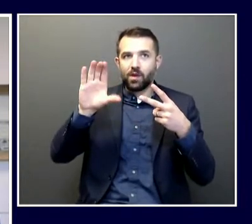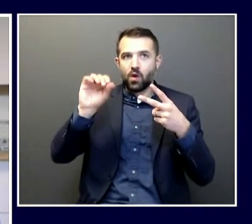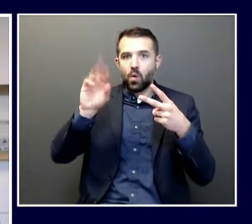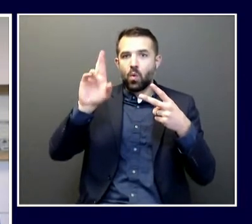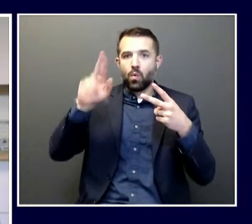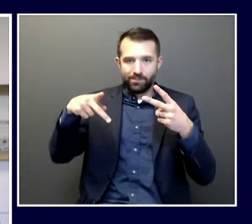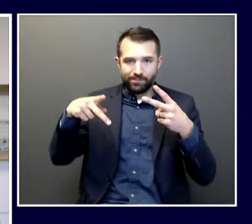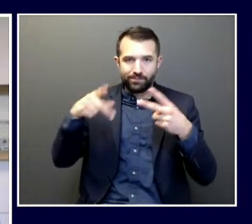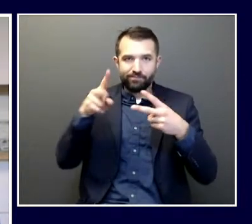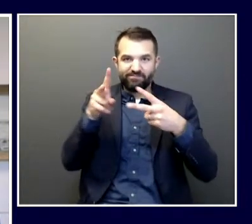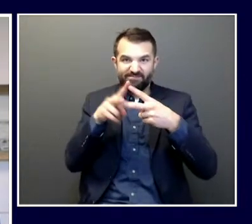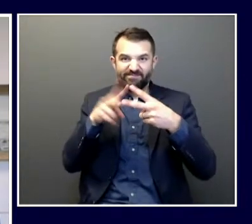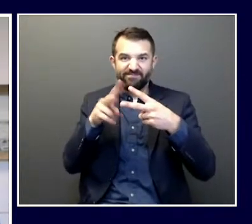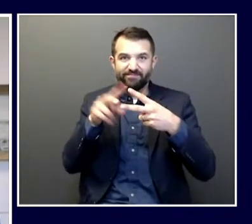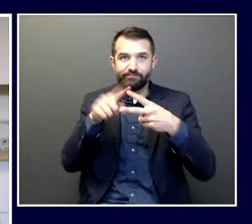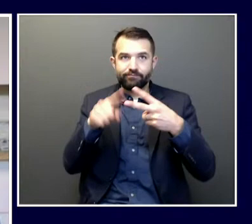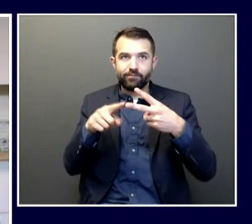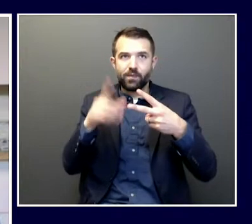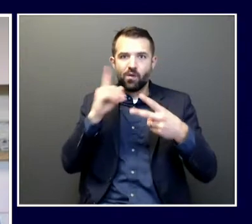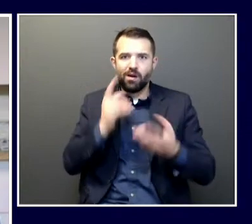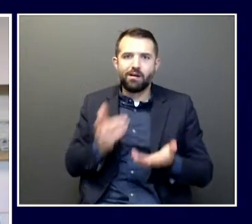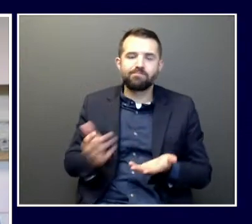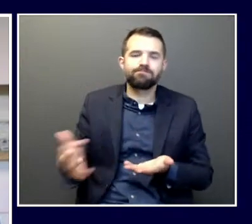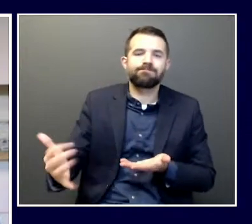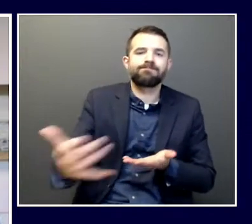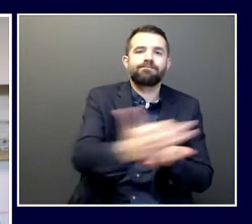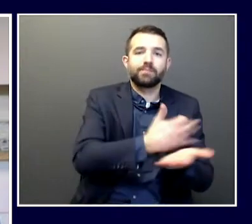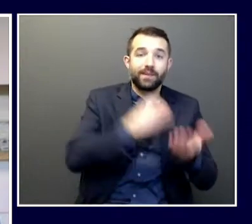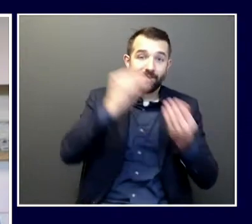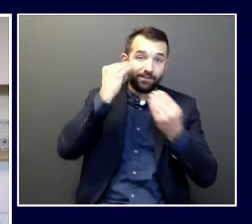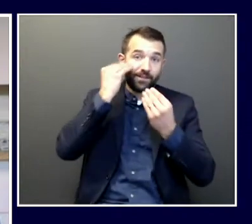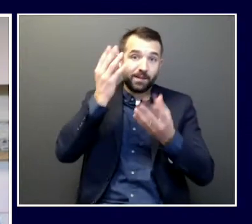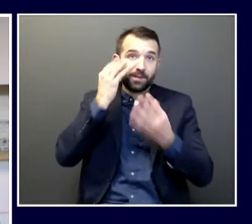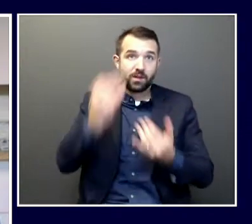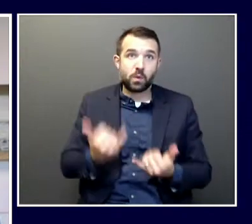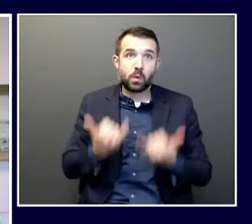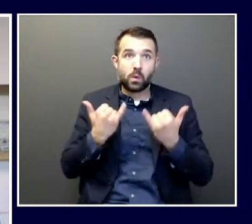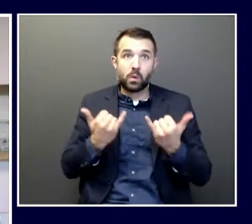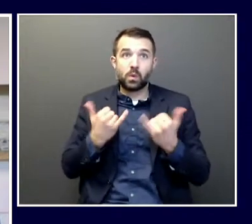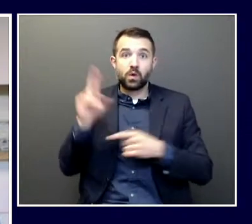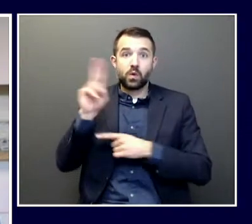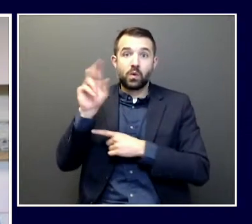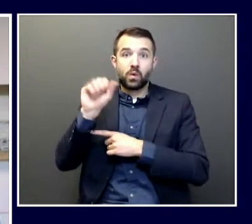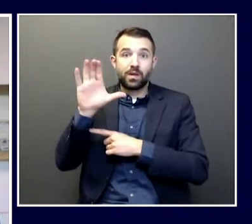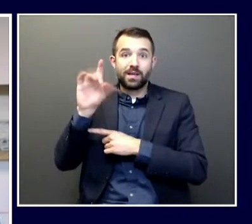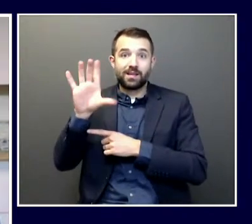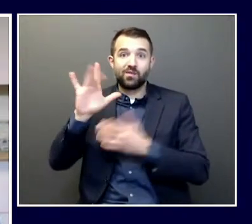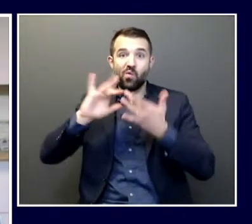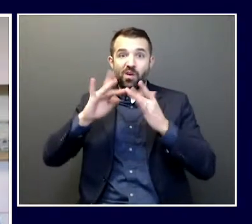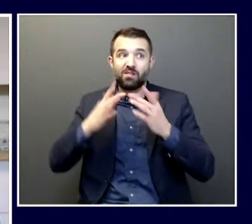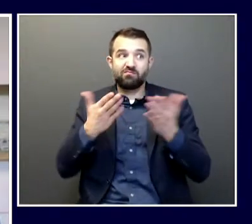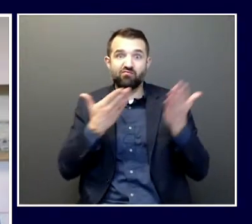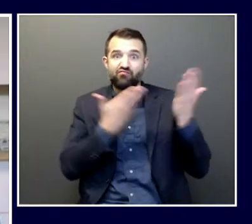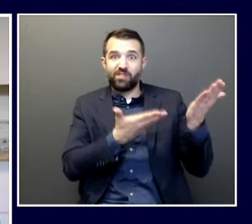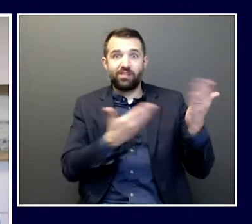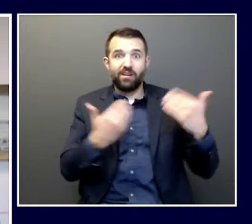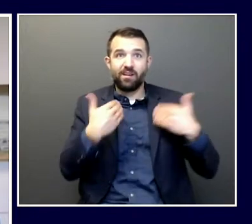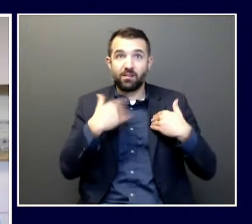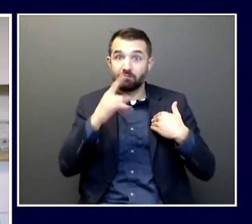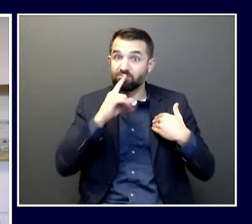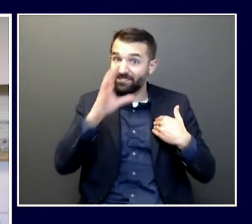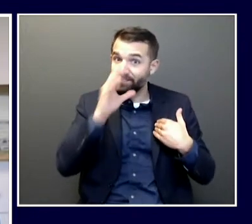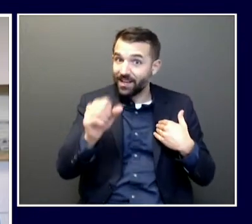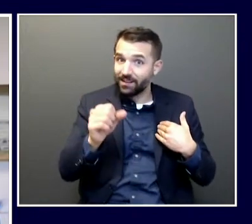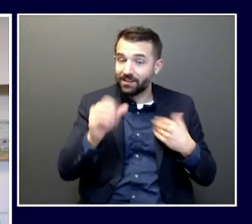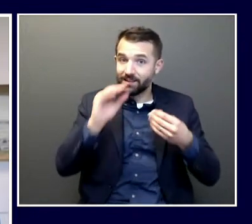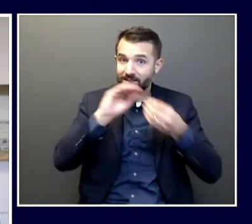that you're raising. Those data are on the US CDC's website. They're publicly available. They're pretty interesting. And when you take a look